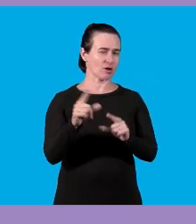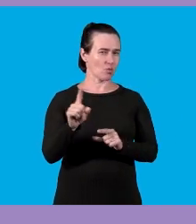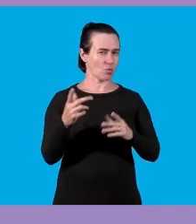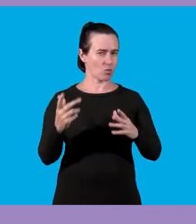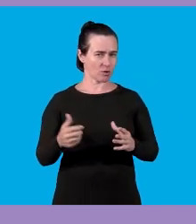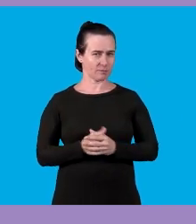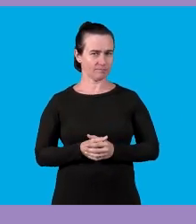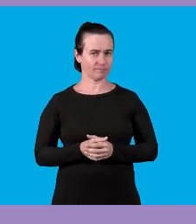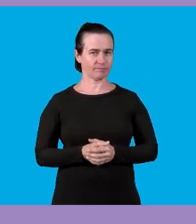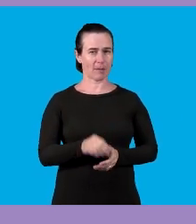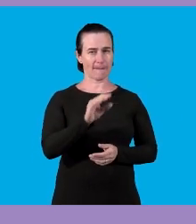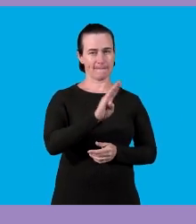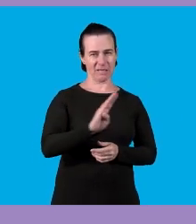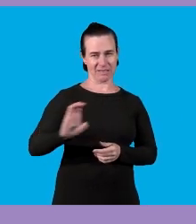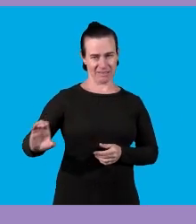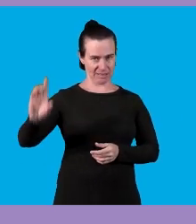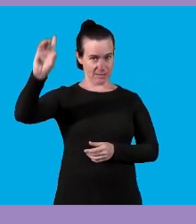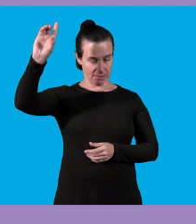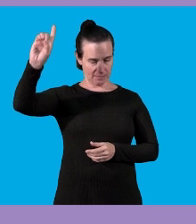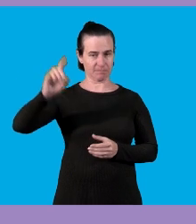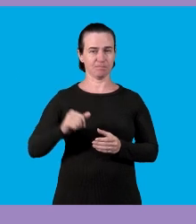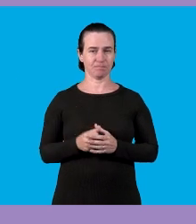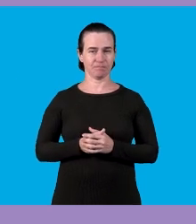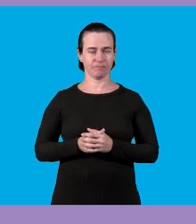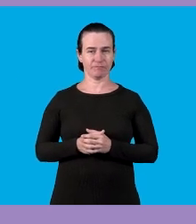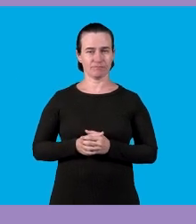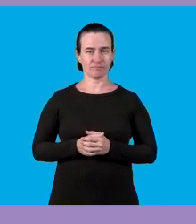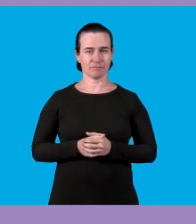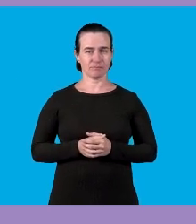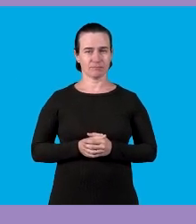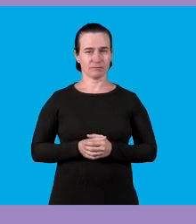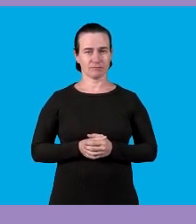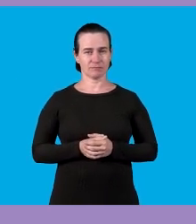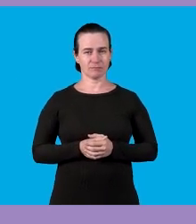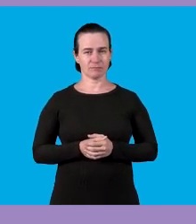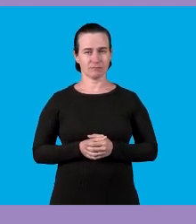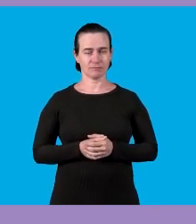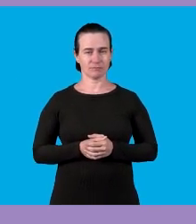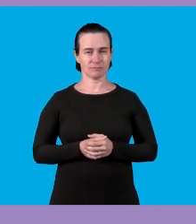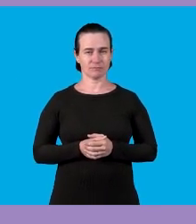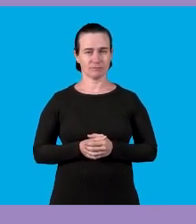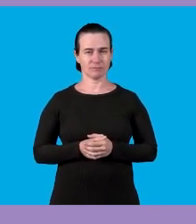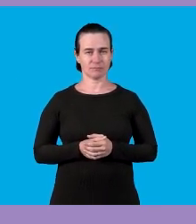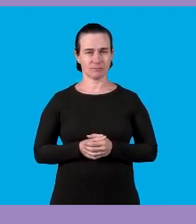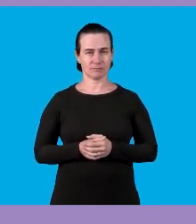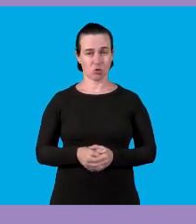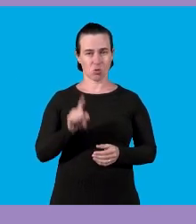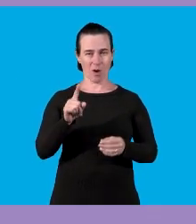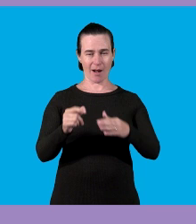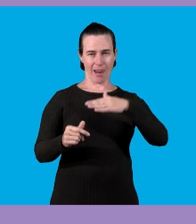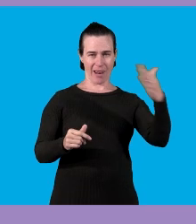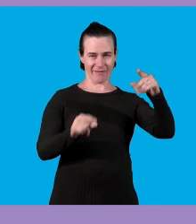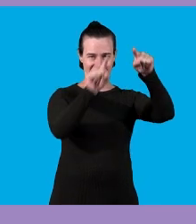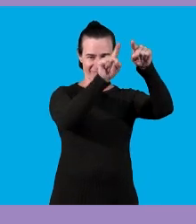and triangle BCD, triangle BCD. One is at the